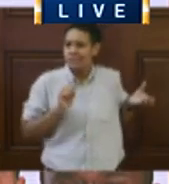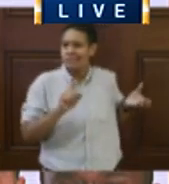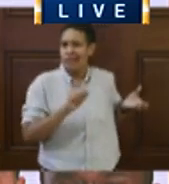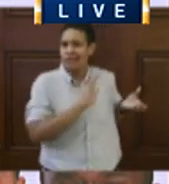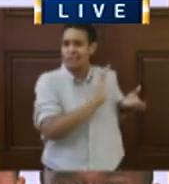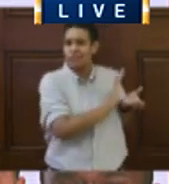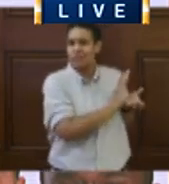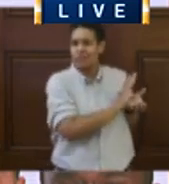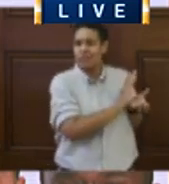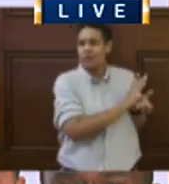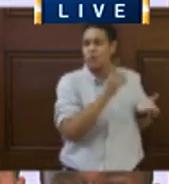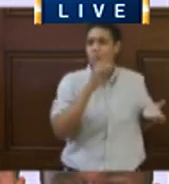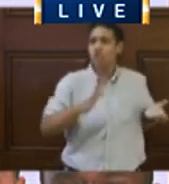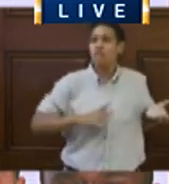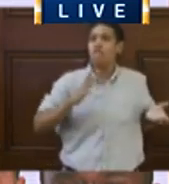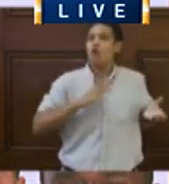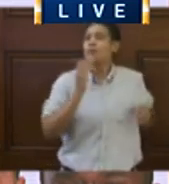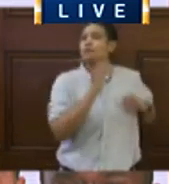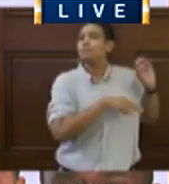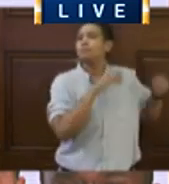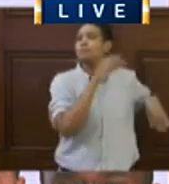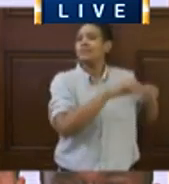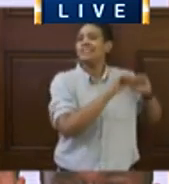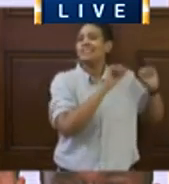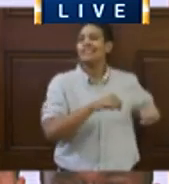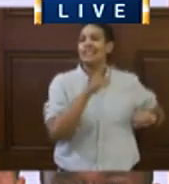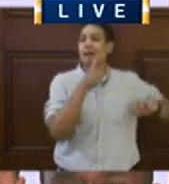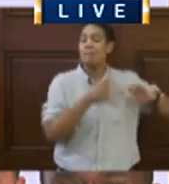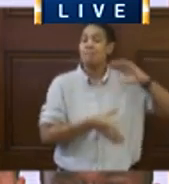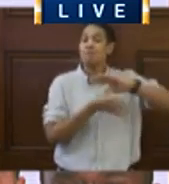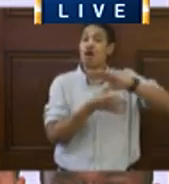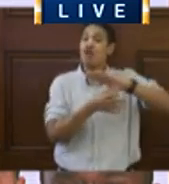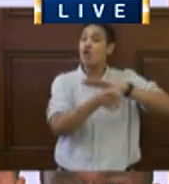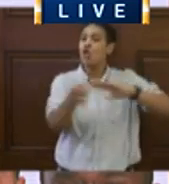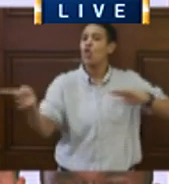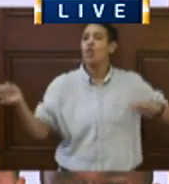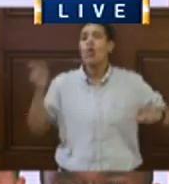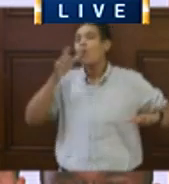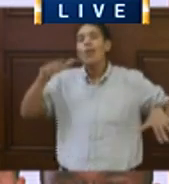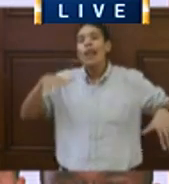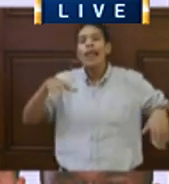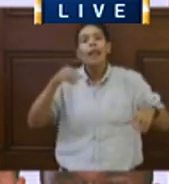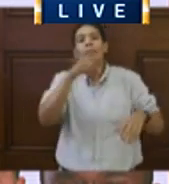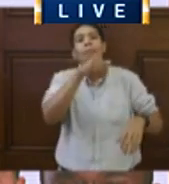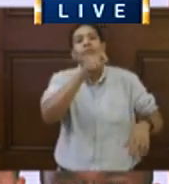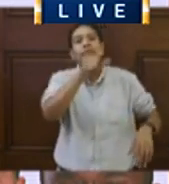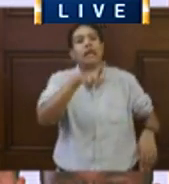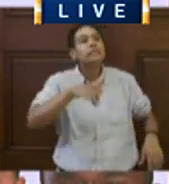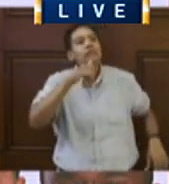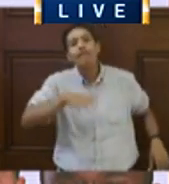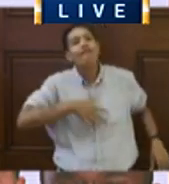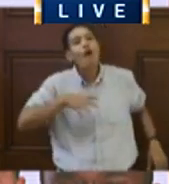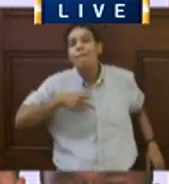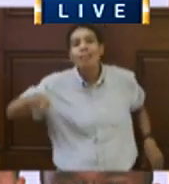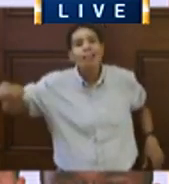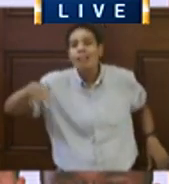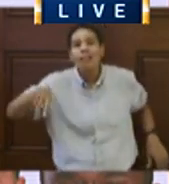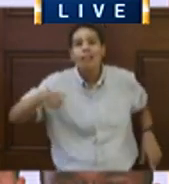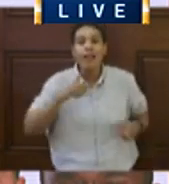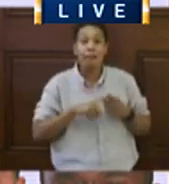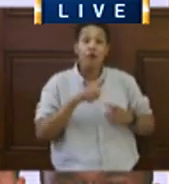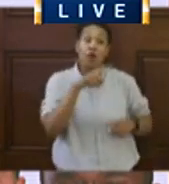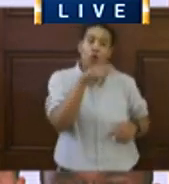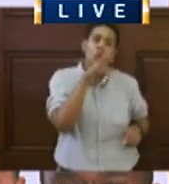formally placed in the system, and prioritize those who are not formally in the system versus those who have taken the time to